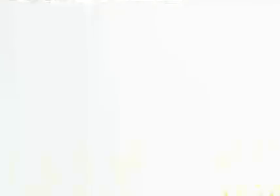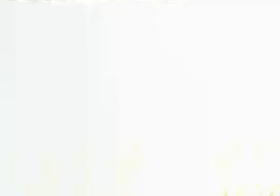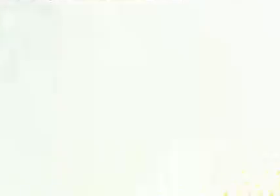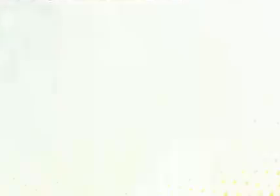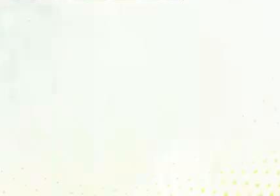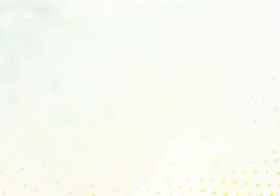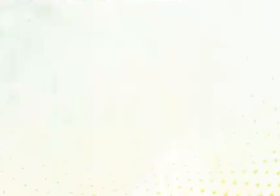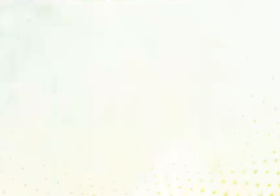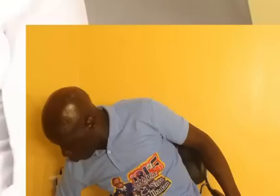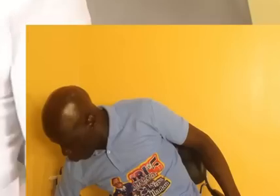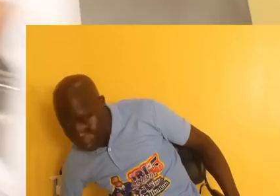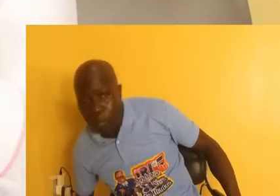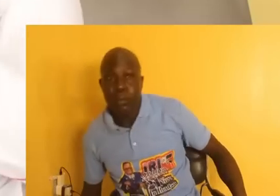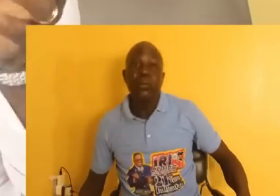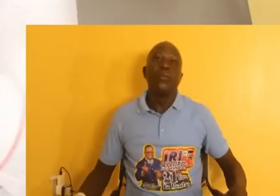you sir.